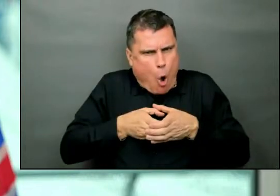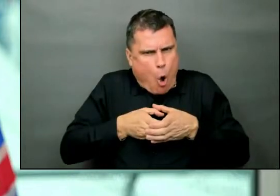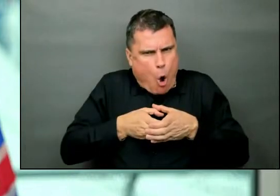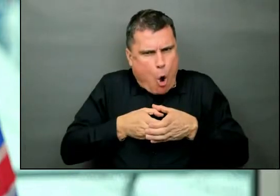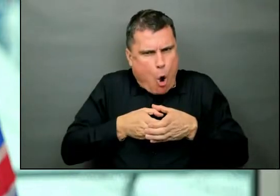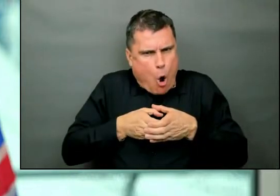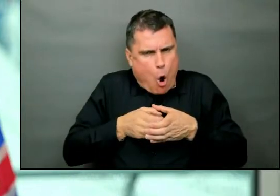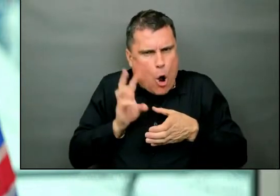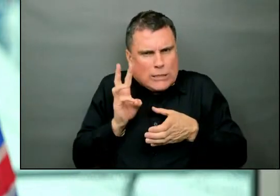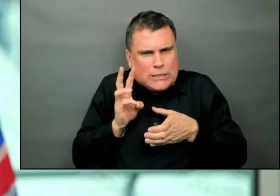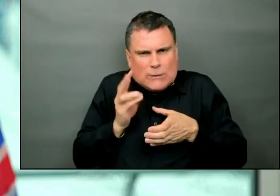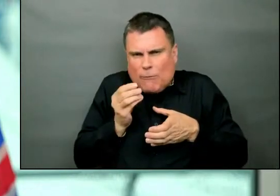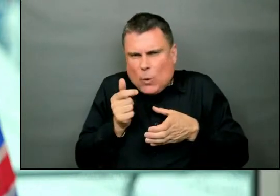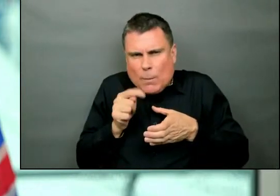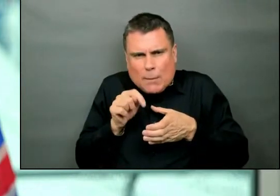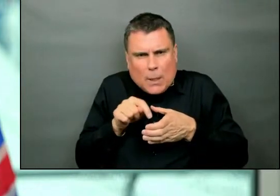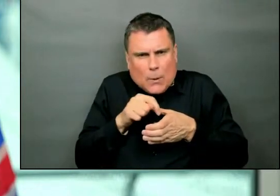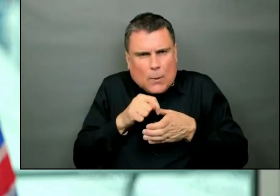Richard, do you have a follow-up?